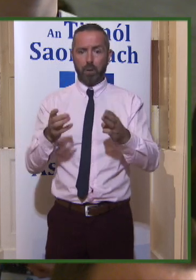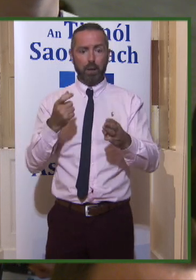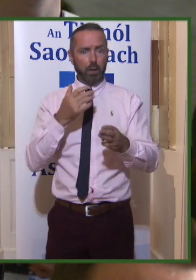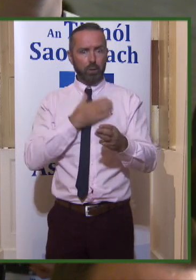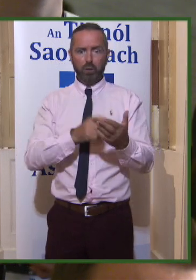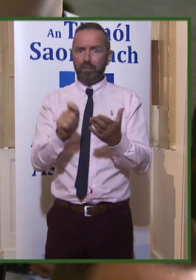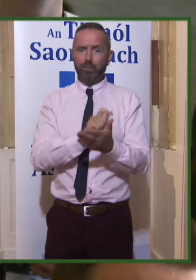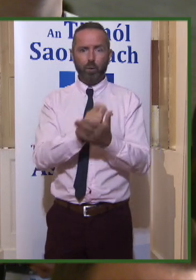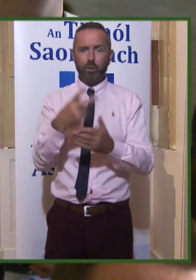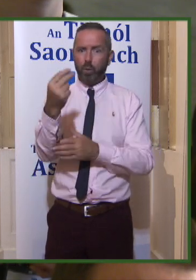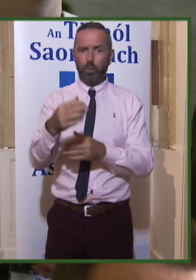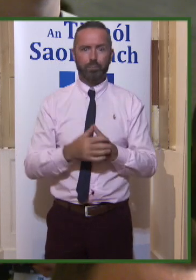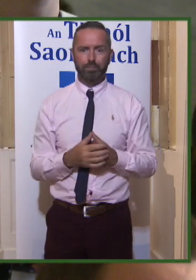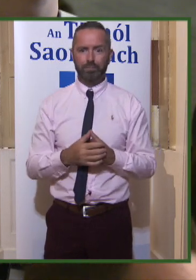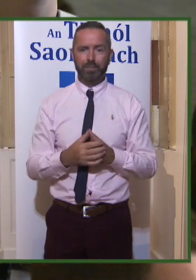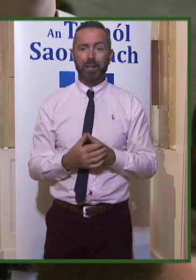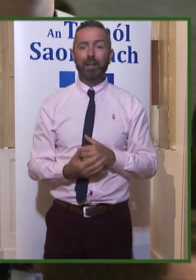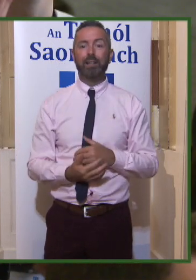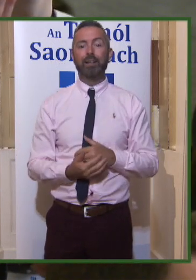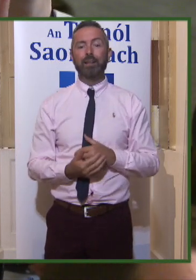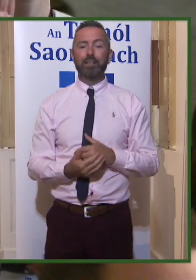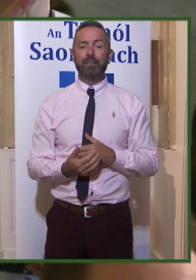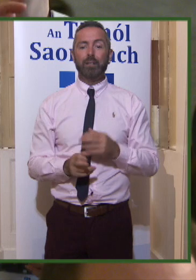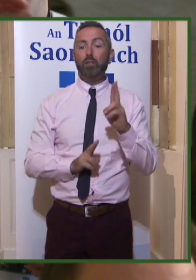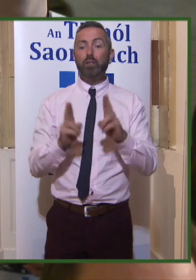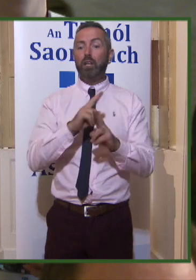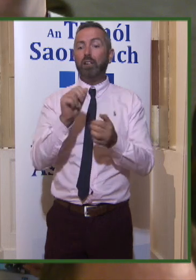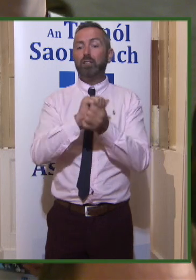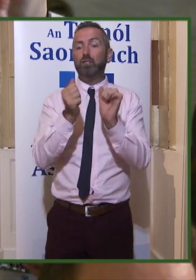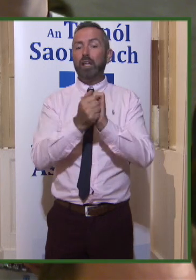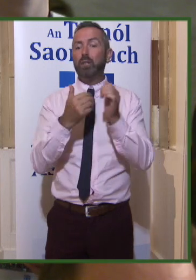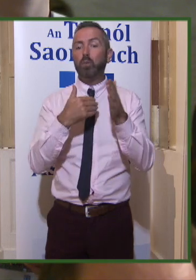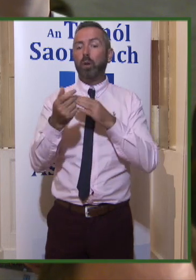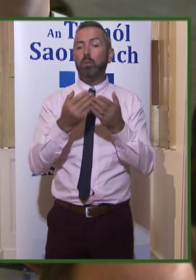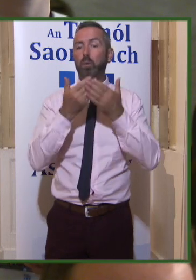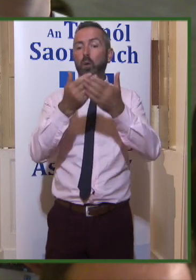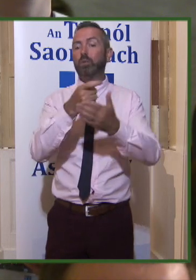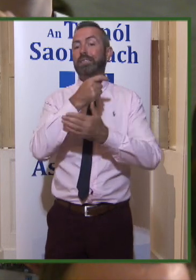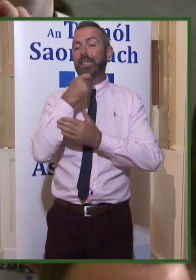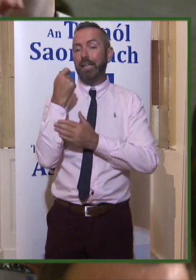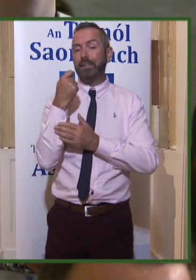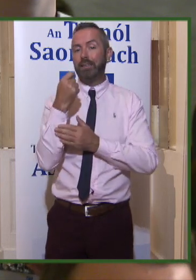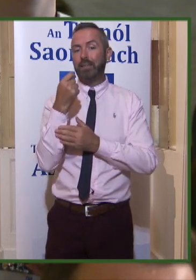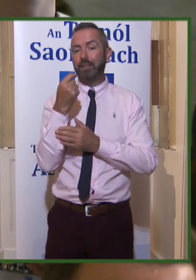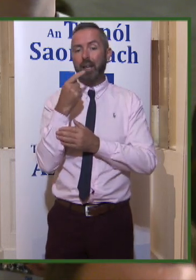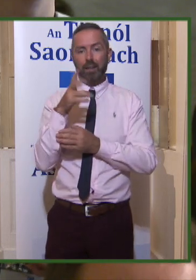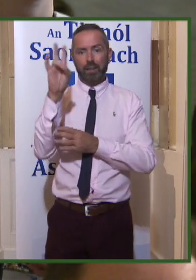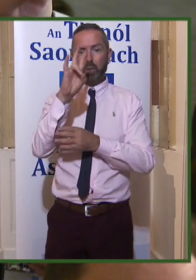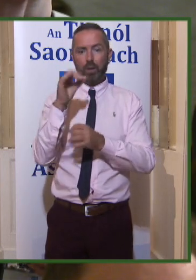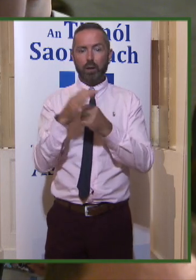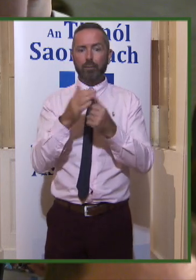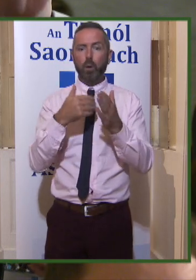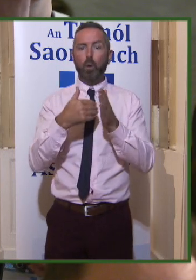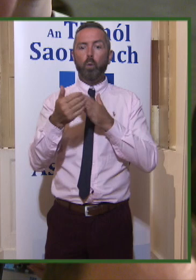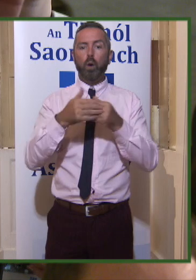that proposal. You shouldn't change what the proposal says. You should. This is a question of what